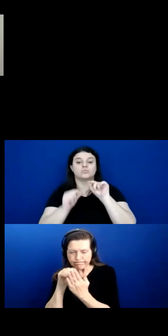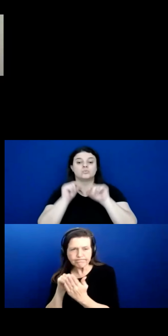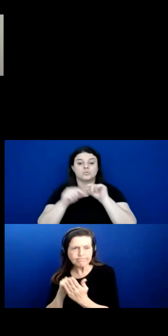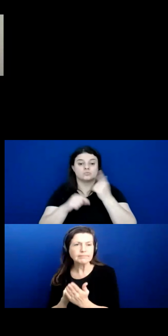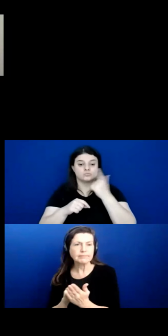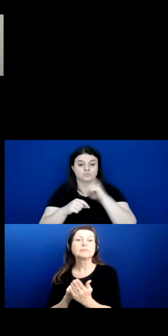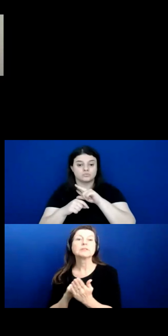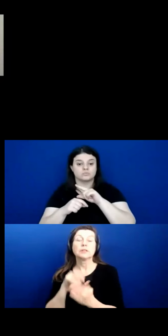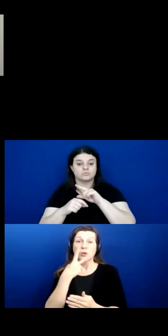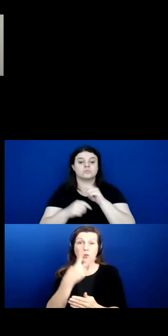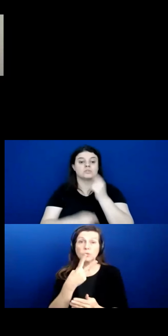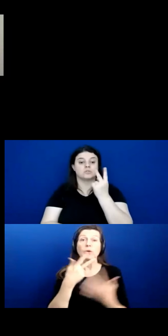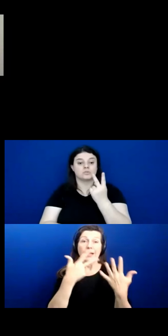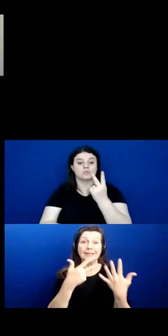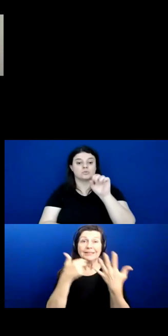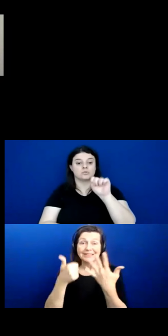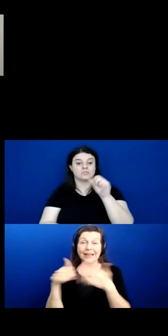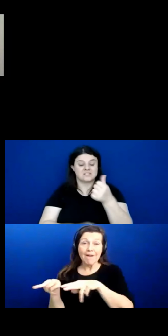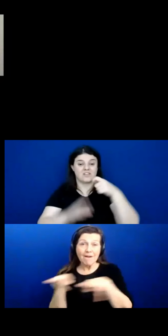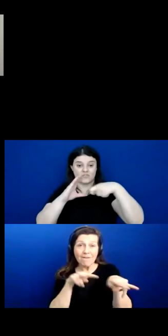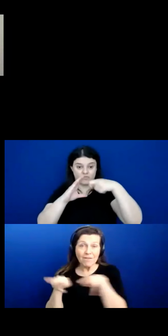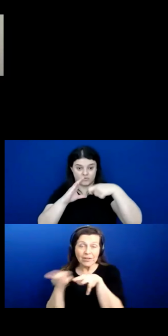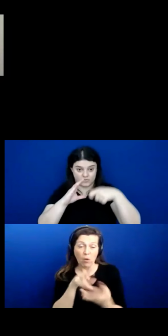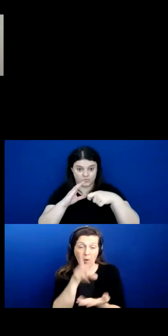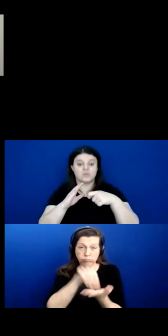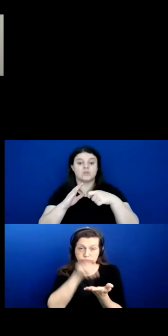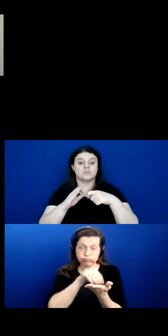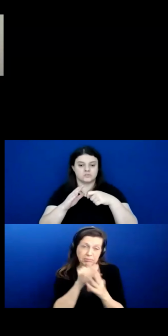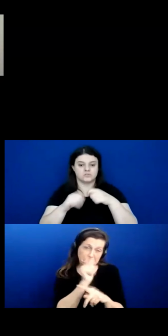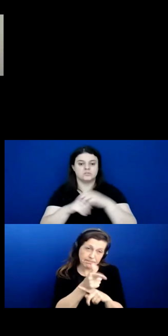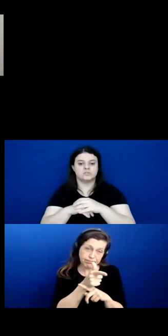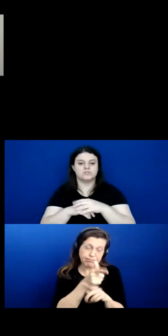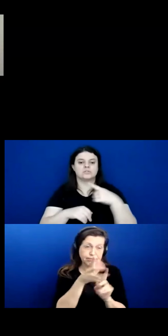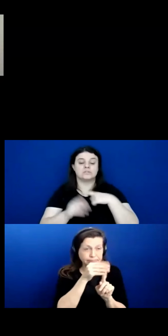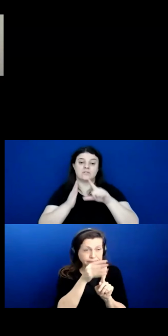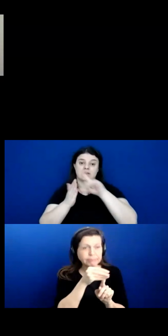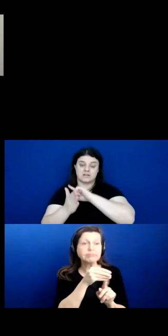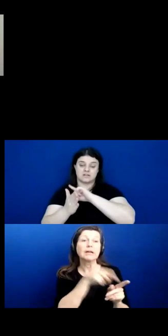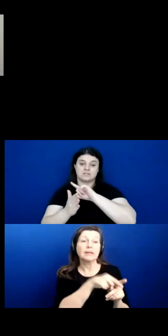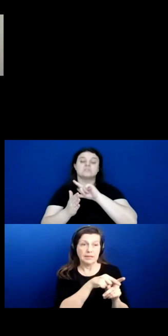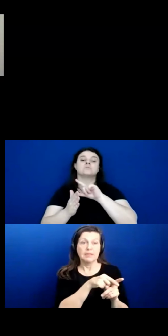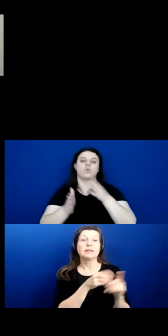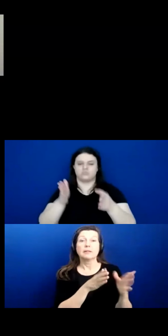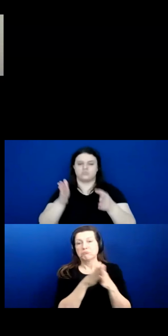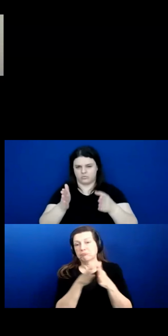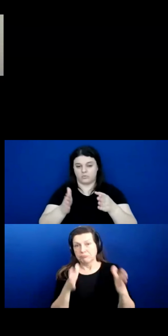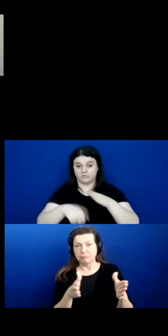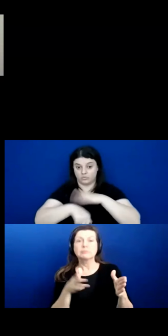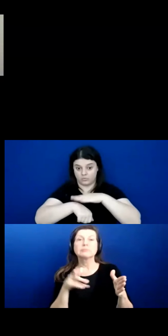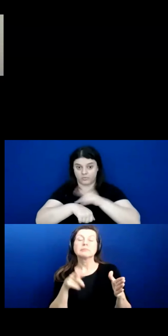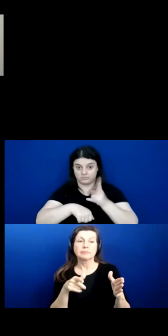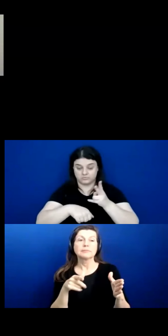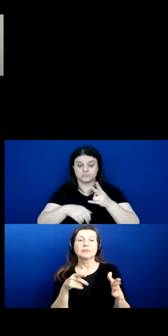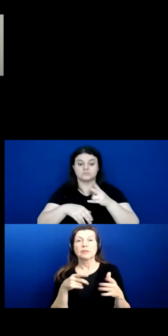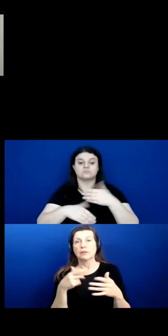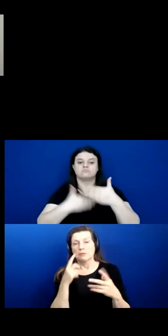of 286 videos were coded that were taken before or during the intervention. Subsequently, the effect